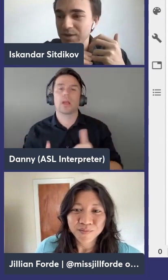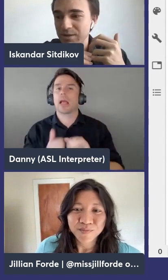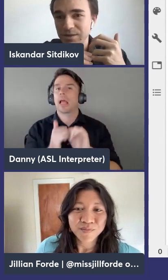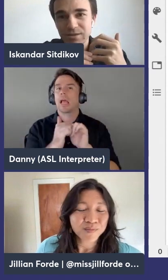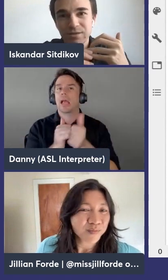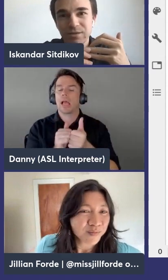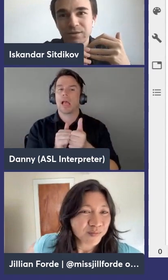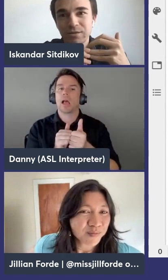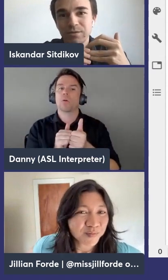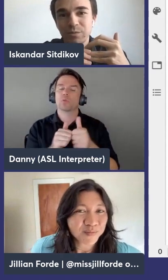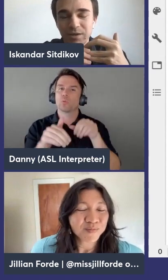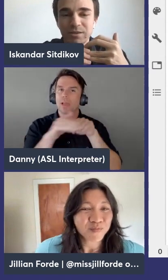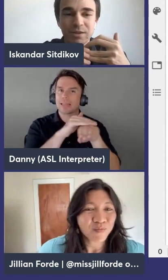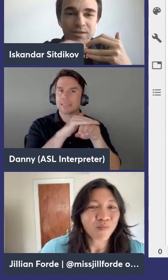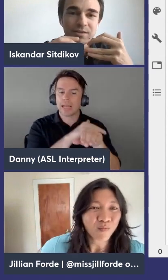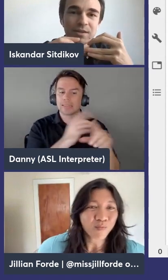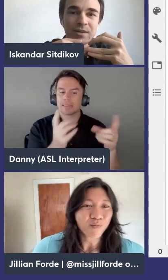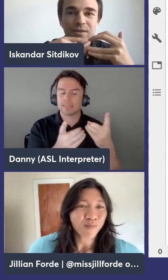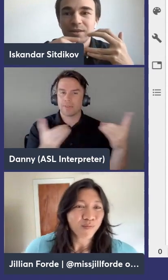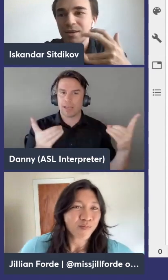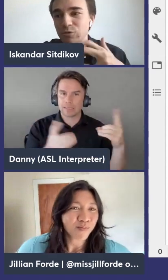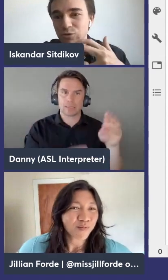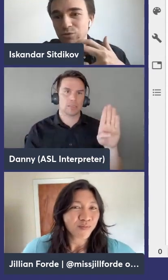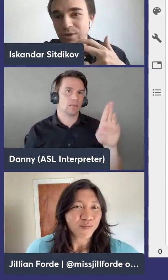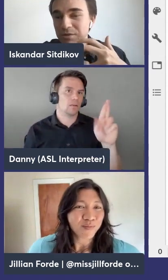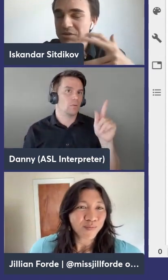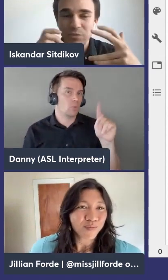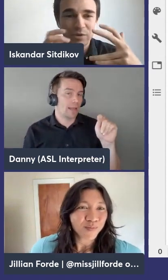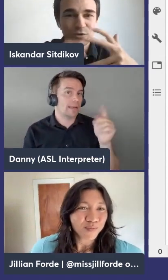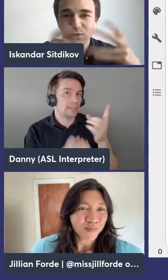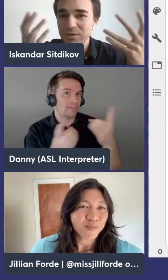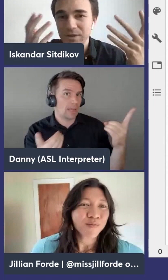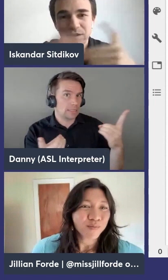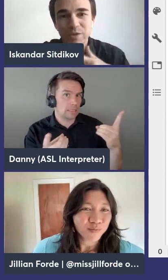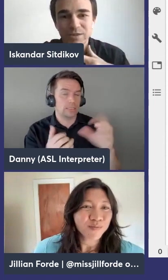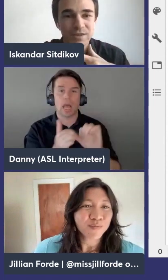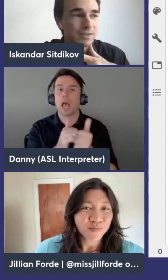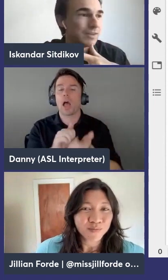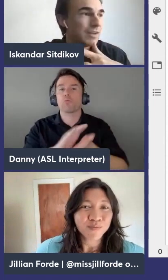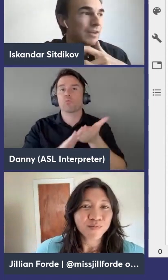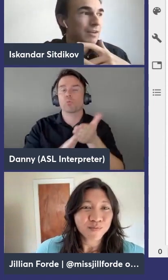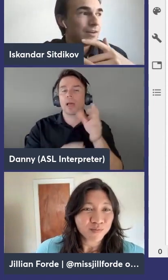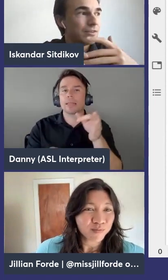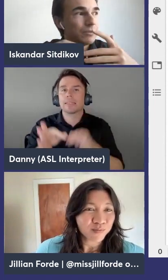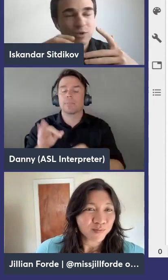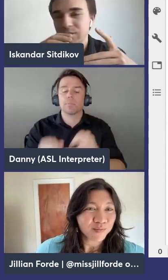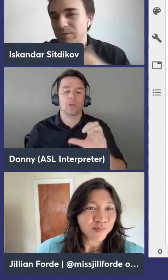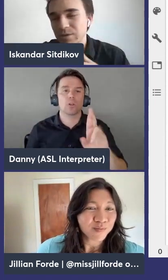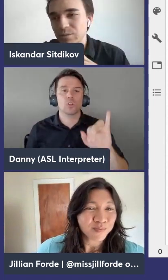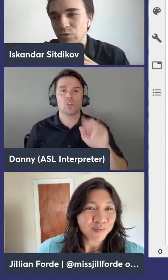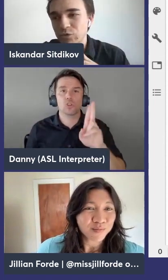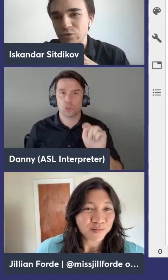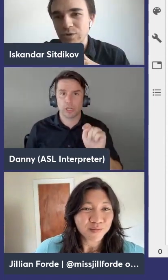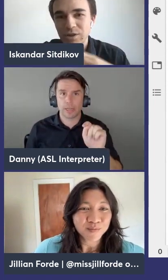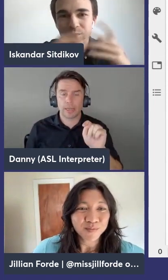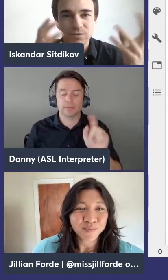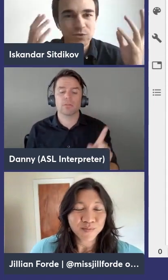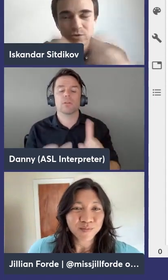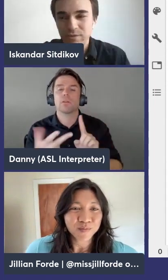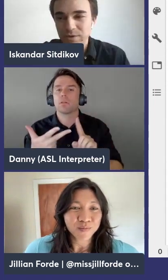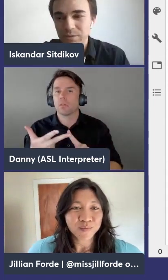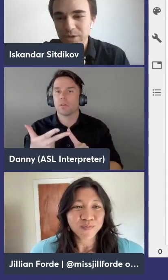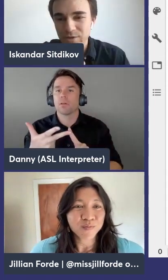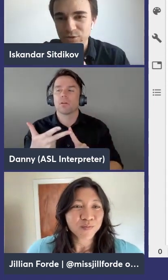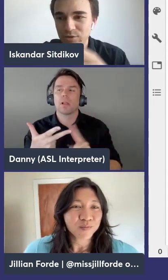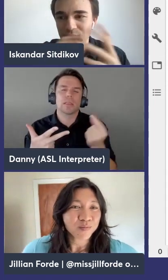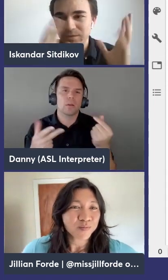access devices, Braket devices, then how to run a simple circuit like a bell state. Then we move to a little bit